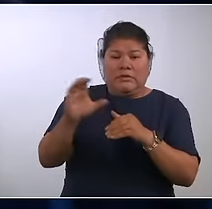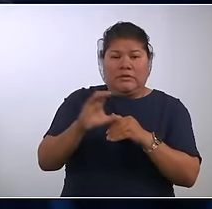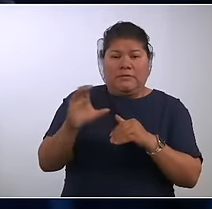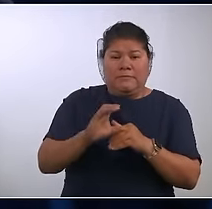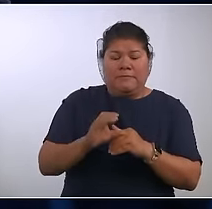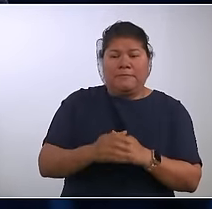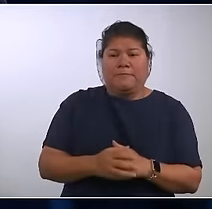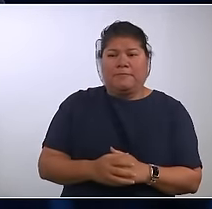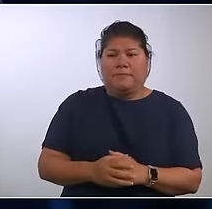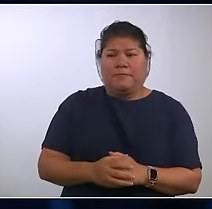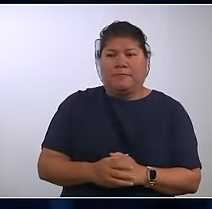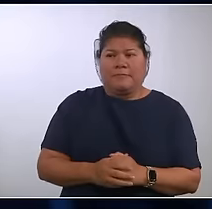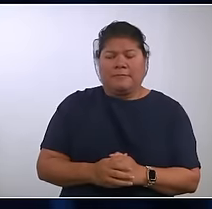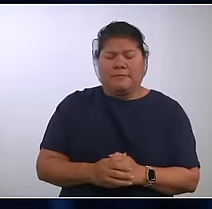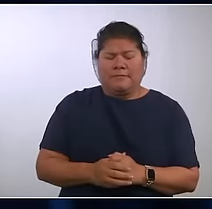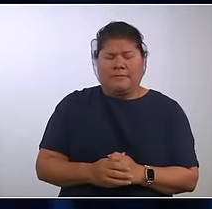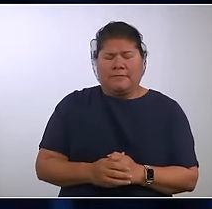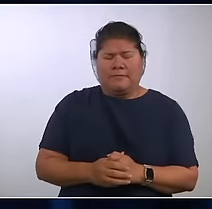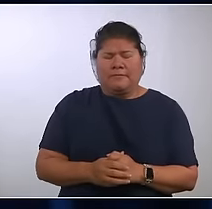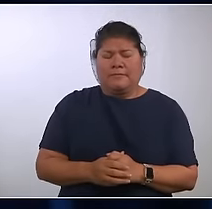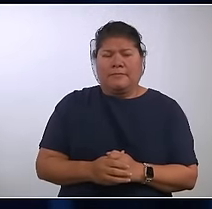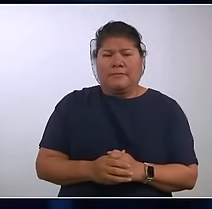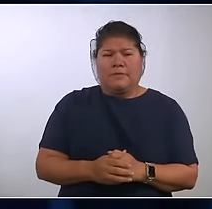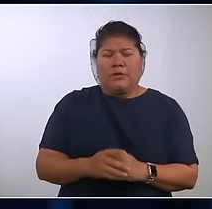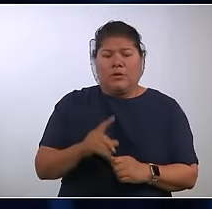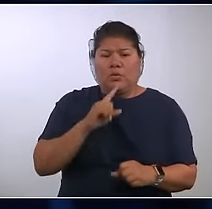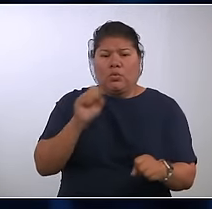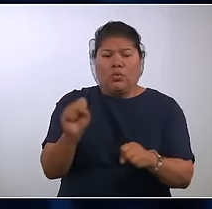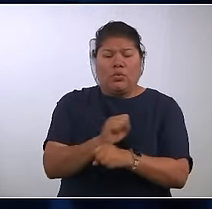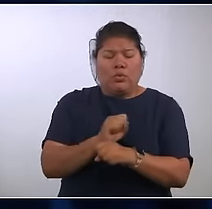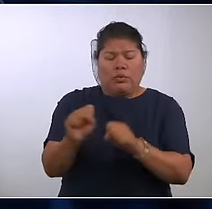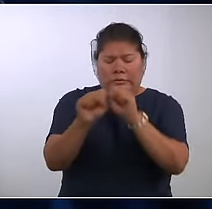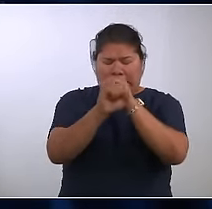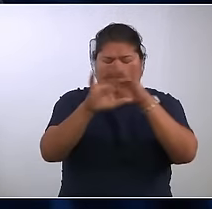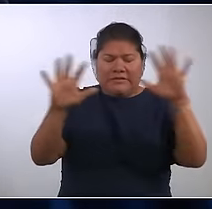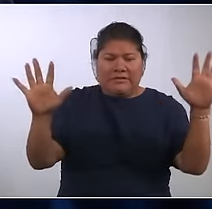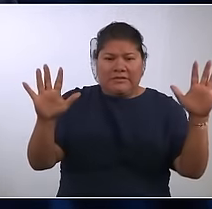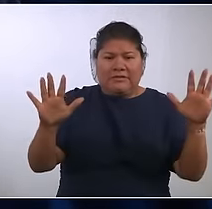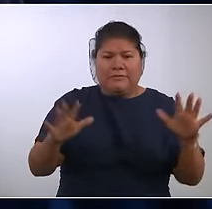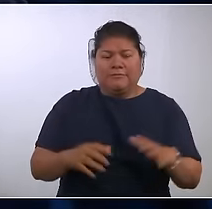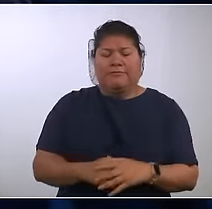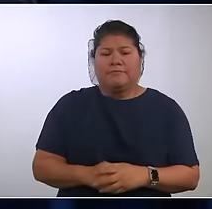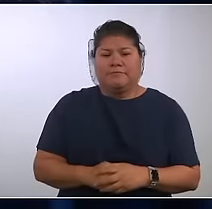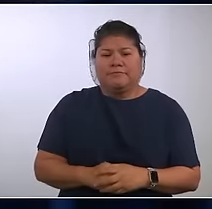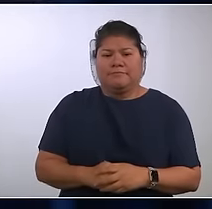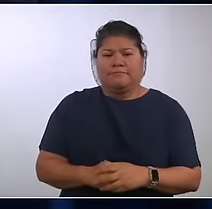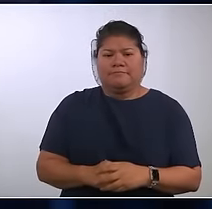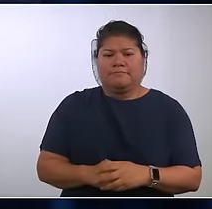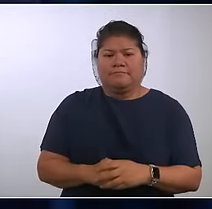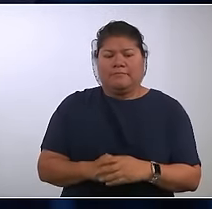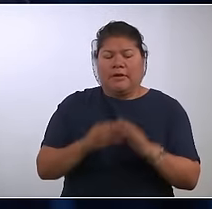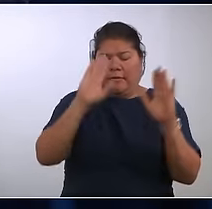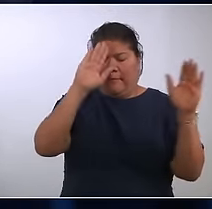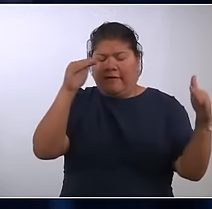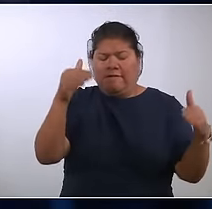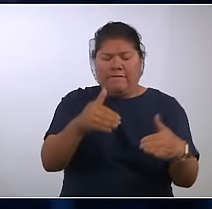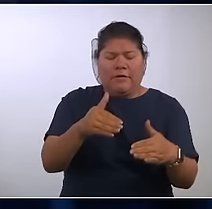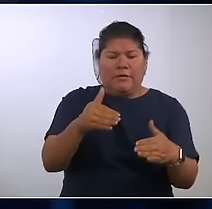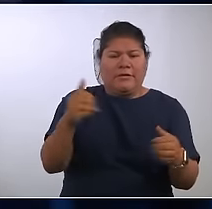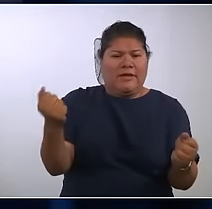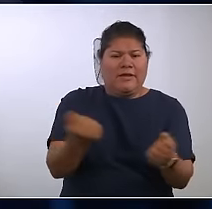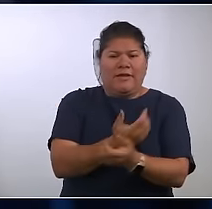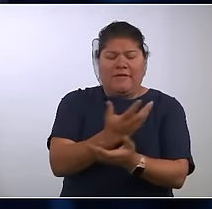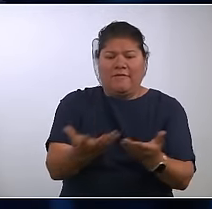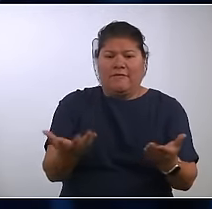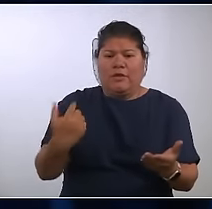iglesia, is that that only great leader of the church, con absoluta claridad, with absolute clarity, esté en el centro de todo lo